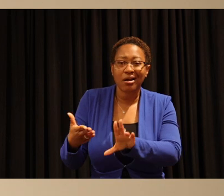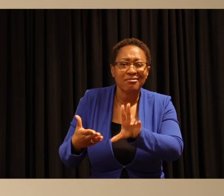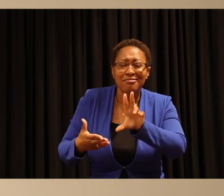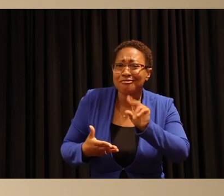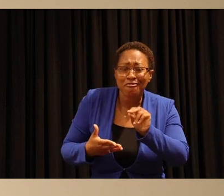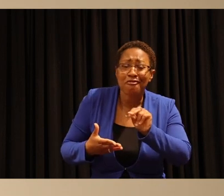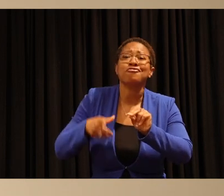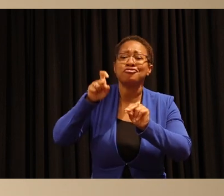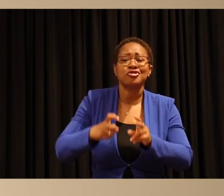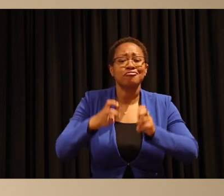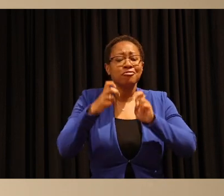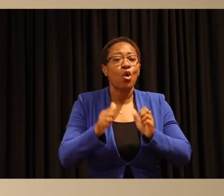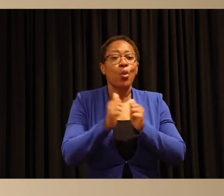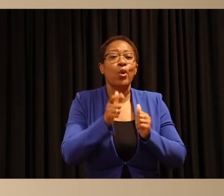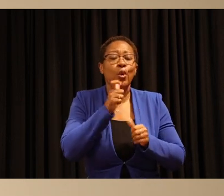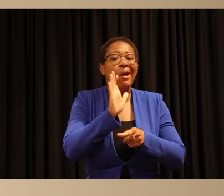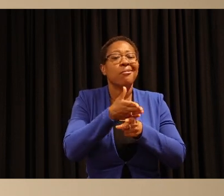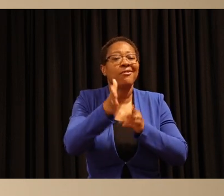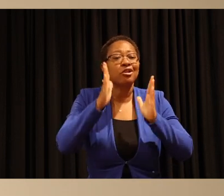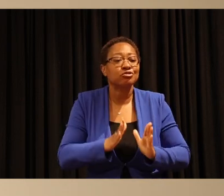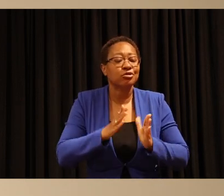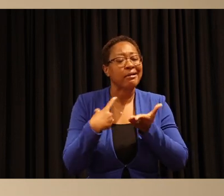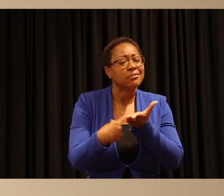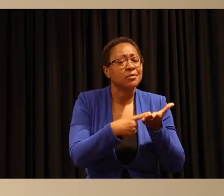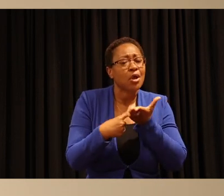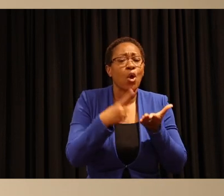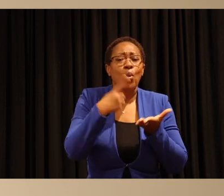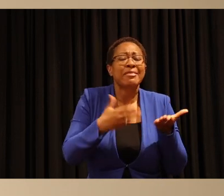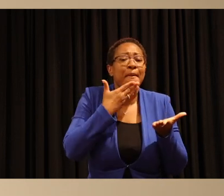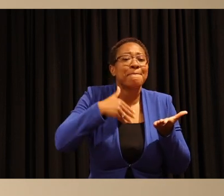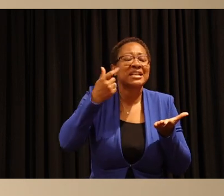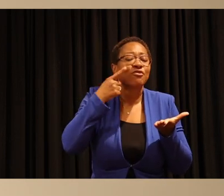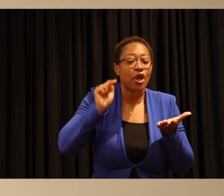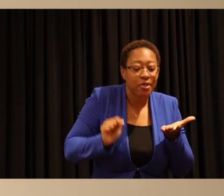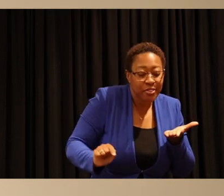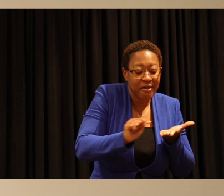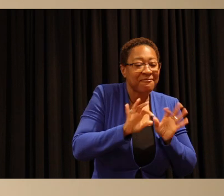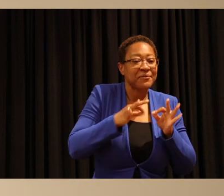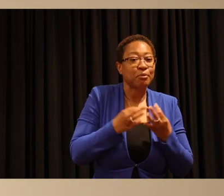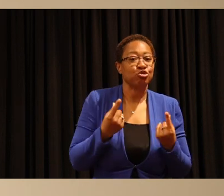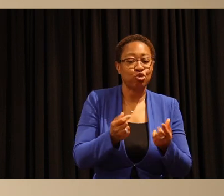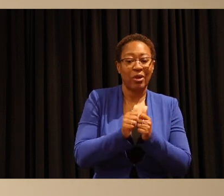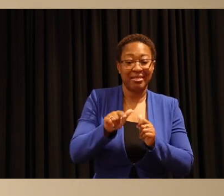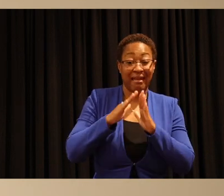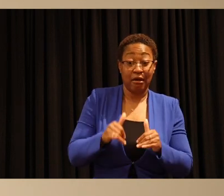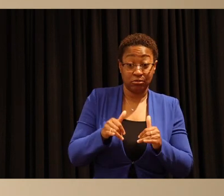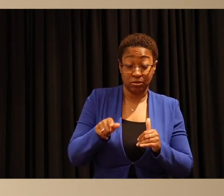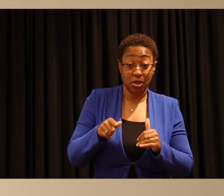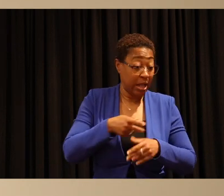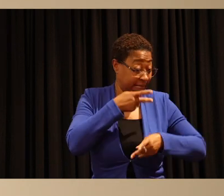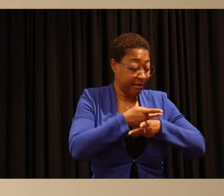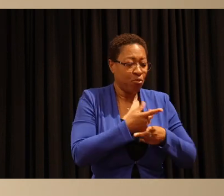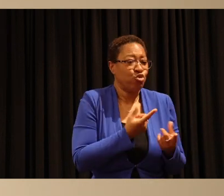to sit down with a professional and talk about what are the best things for our family to do with this house. If we keep